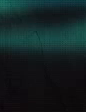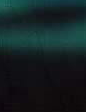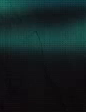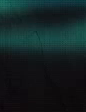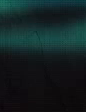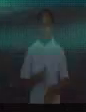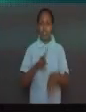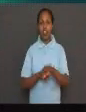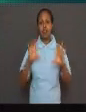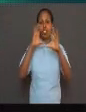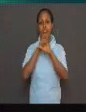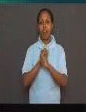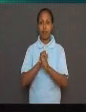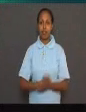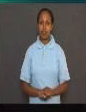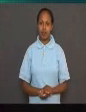Time's up.